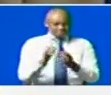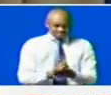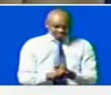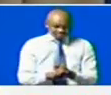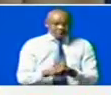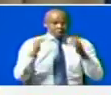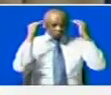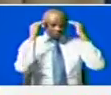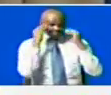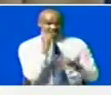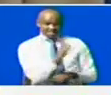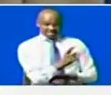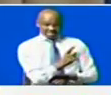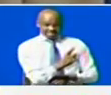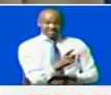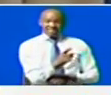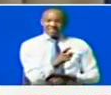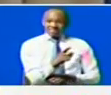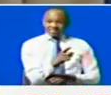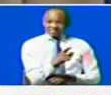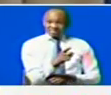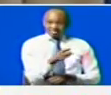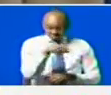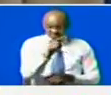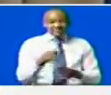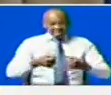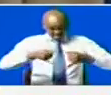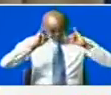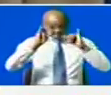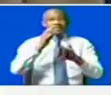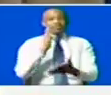judiciary is in fact independent,